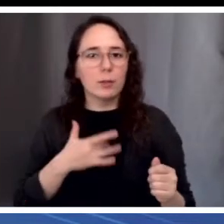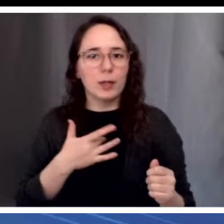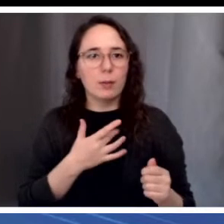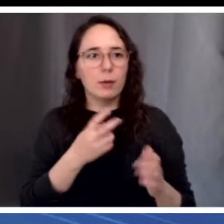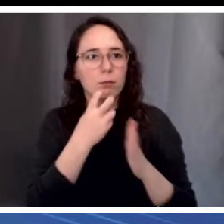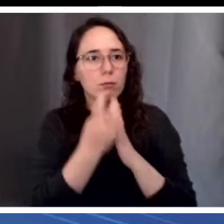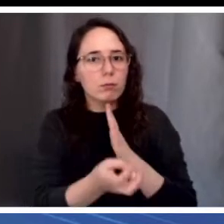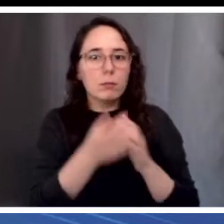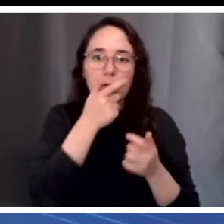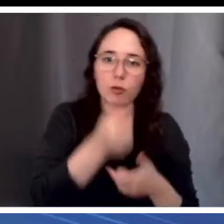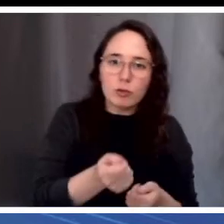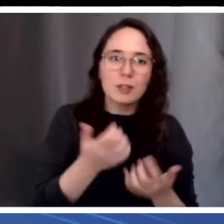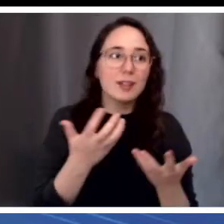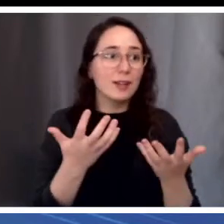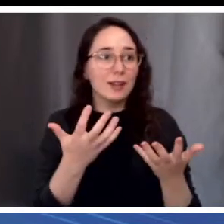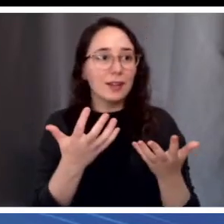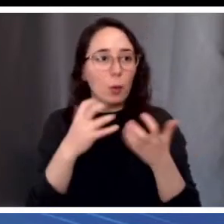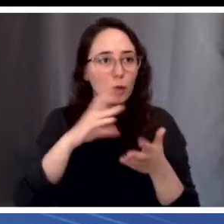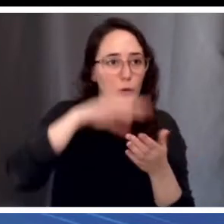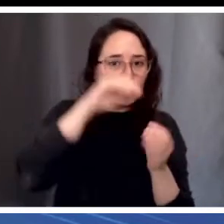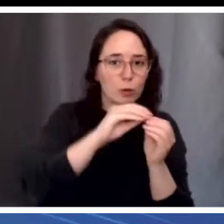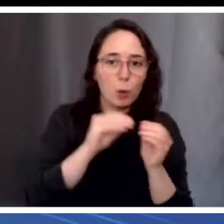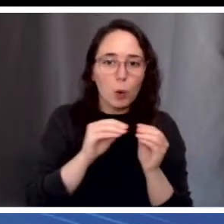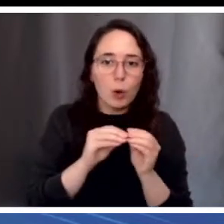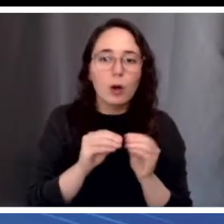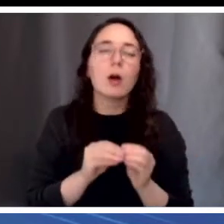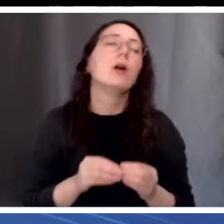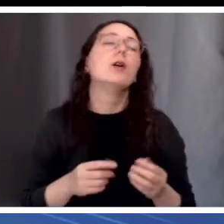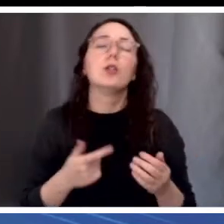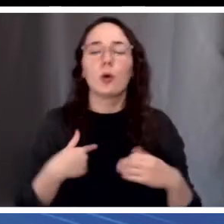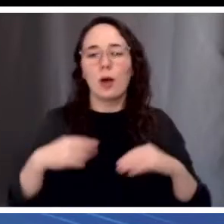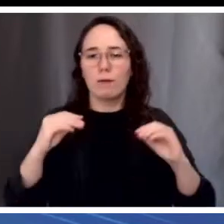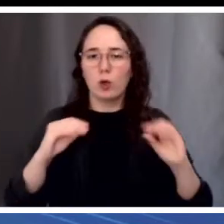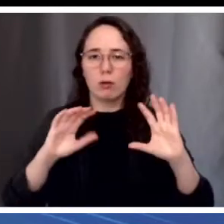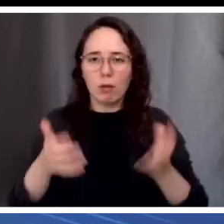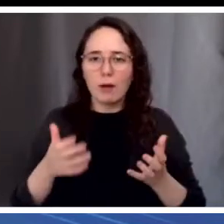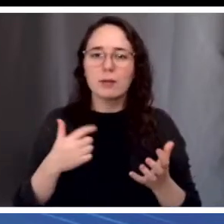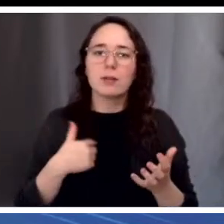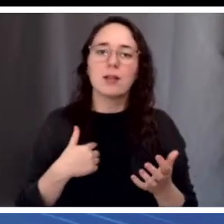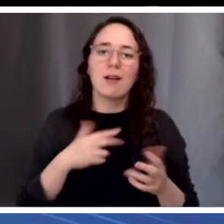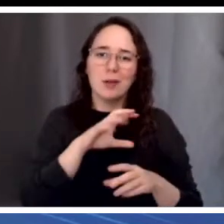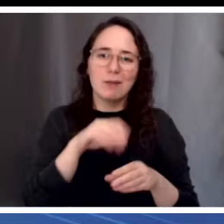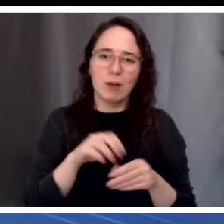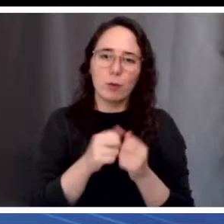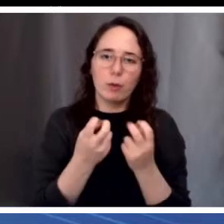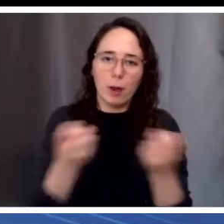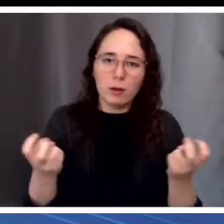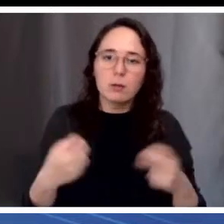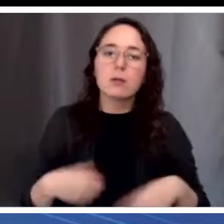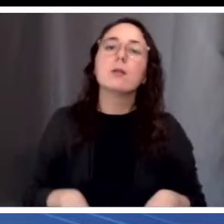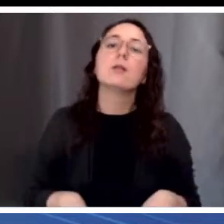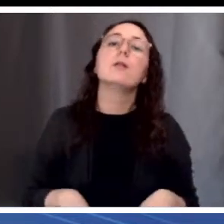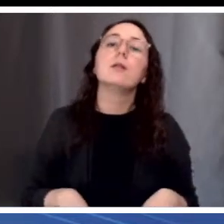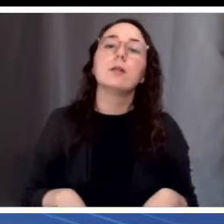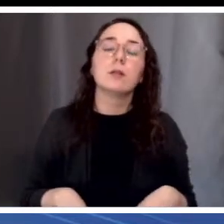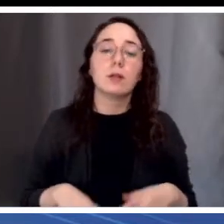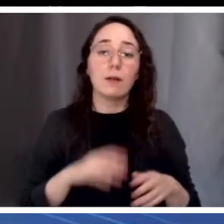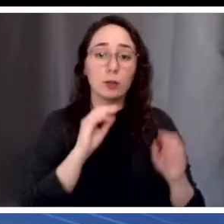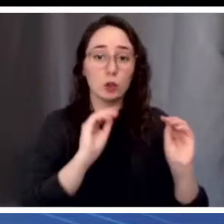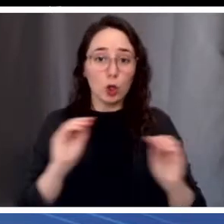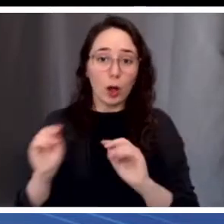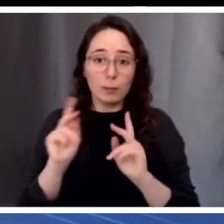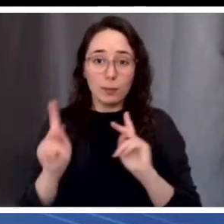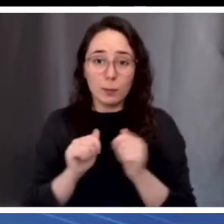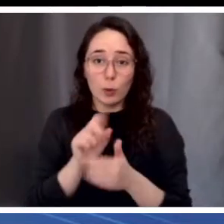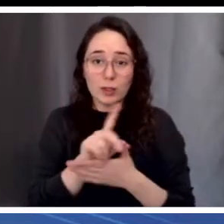I've done a number of panels. So I've done a number of classes with people that have disabilities to teach them about how